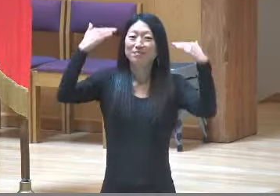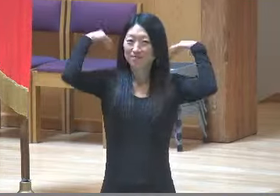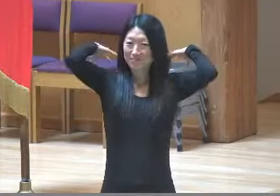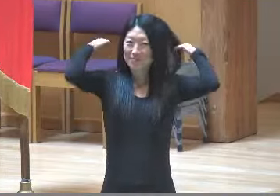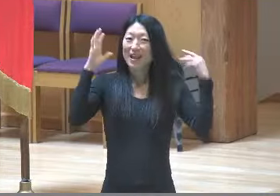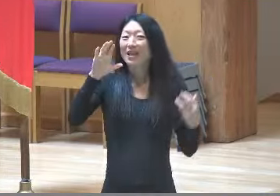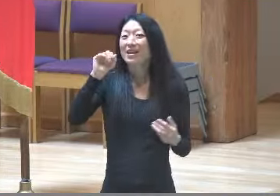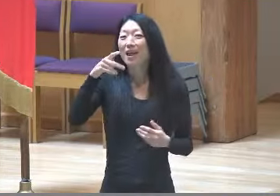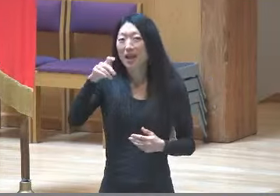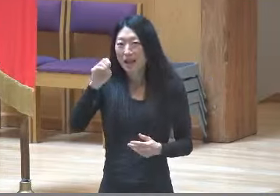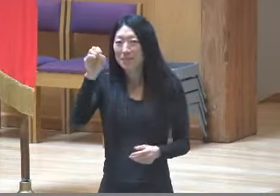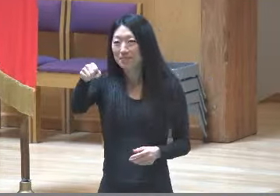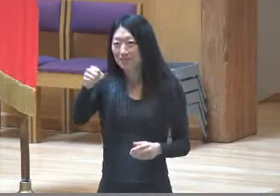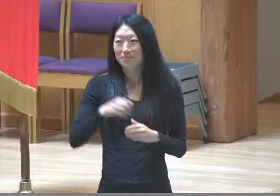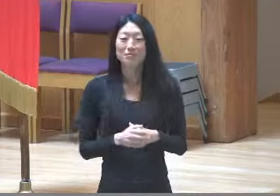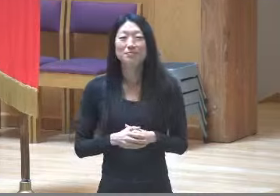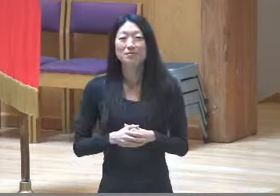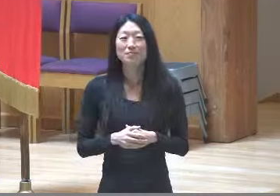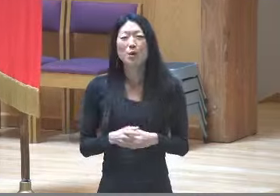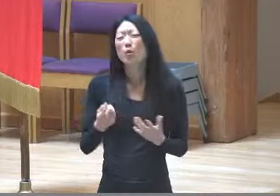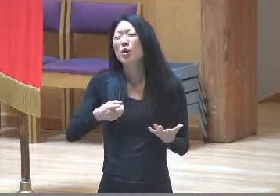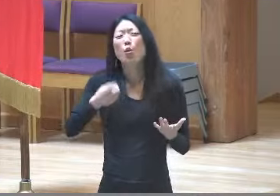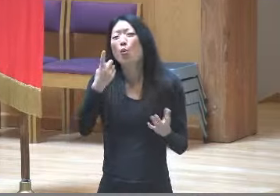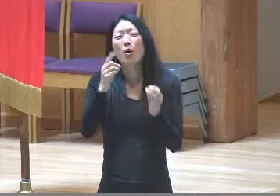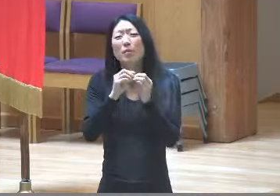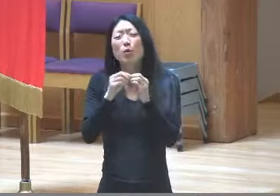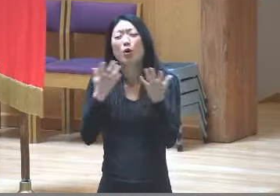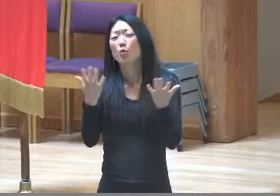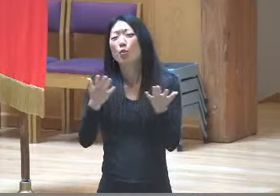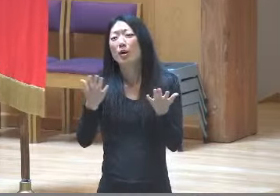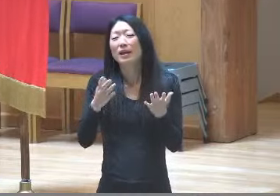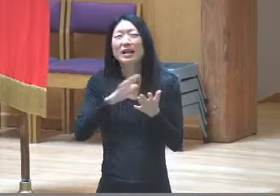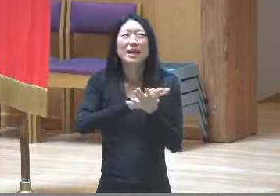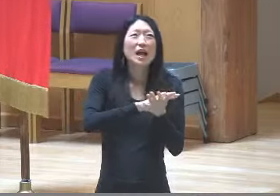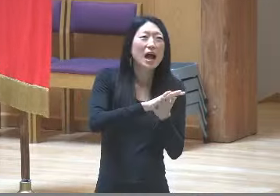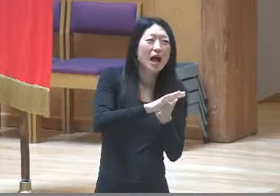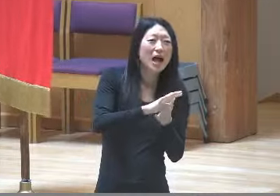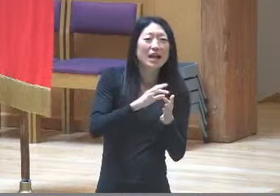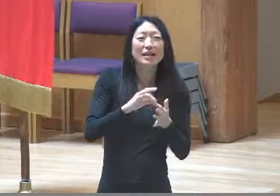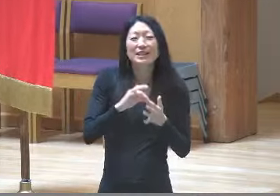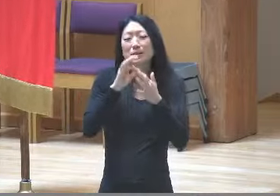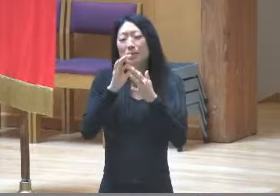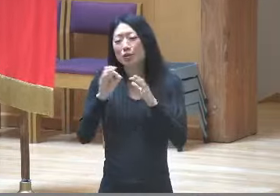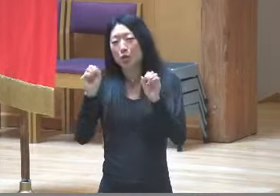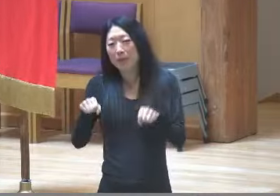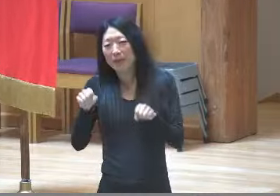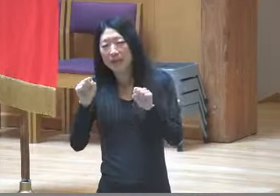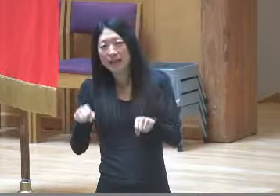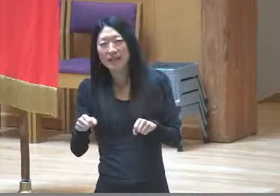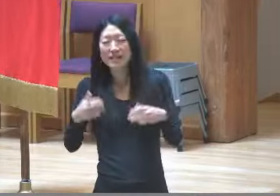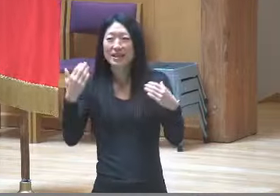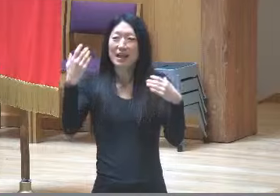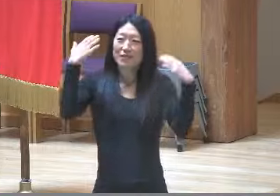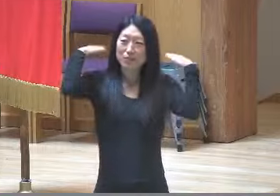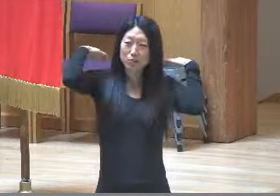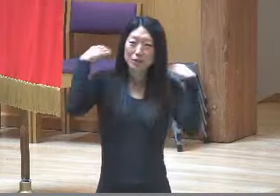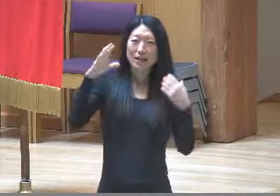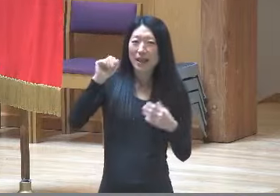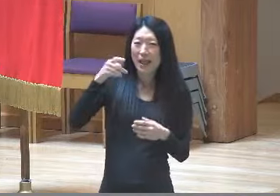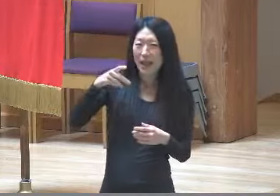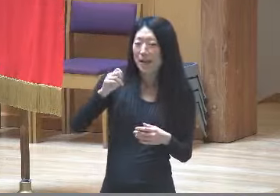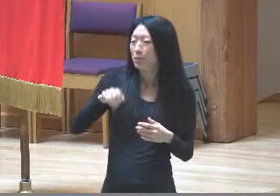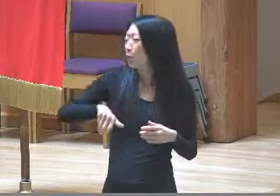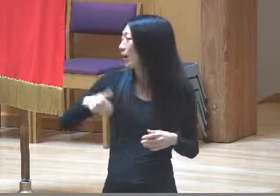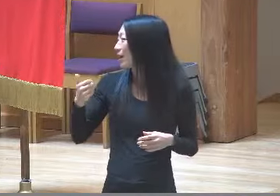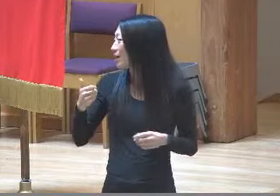Capes. Yes. Okay. Give me one more identifier of a superhero. We got kind. We got special abilities. They usually wear some capes. Yes.